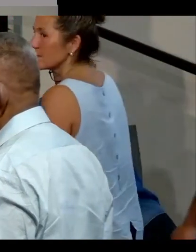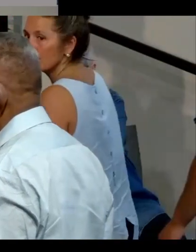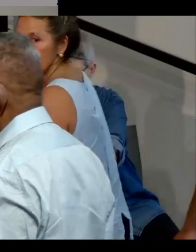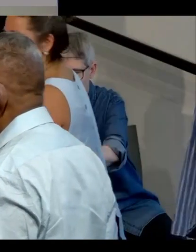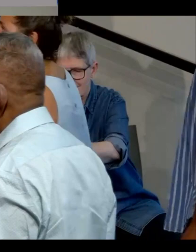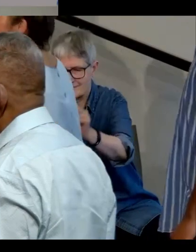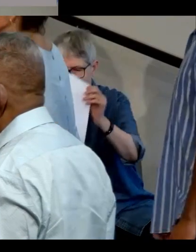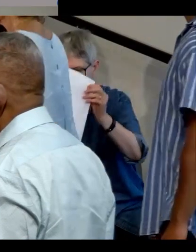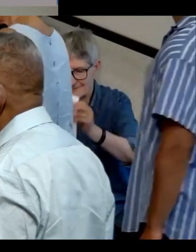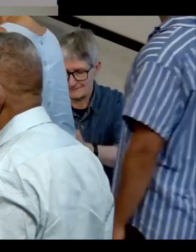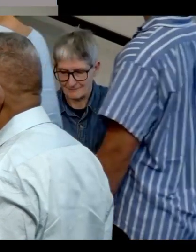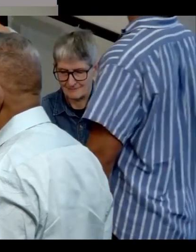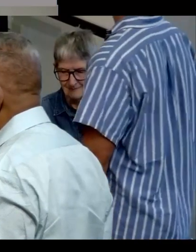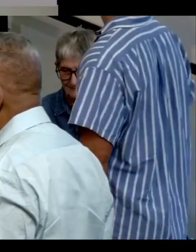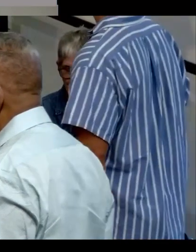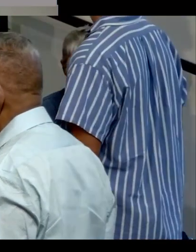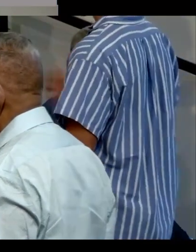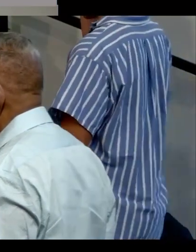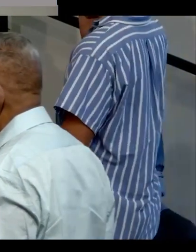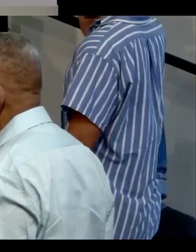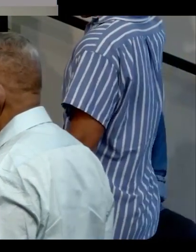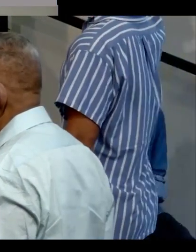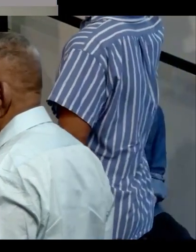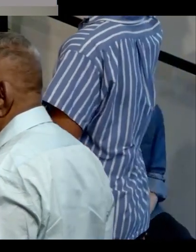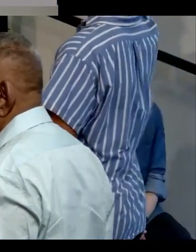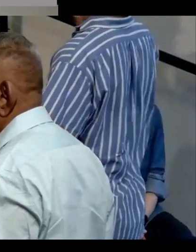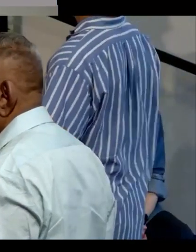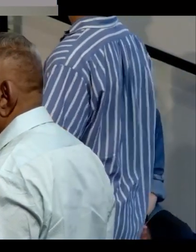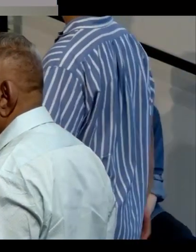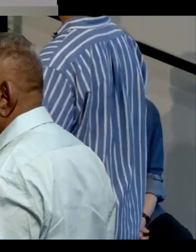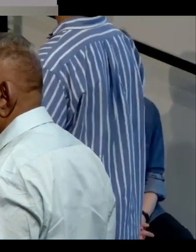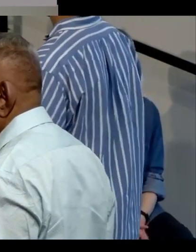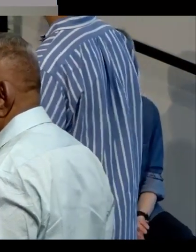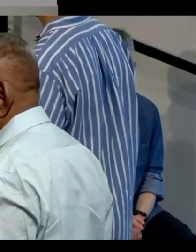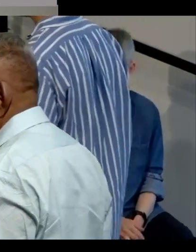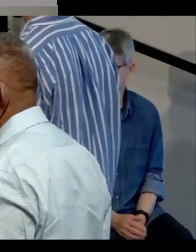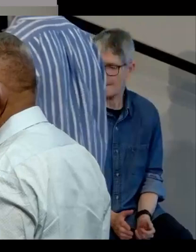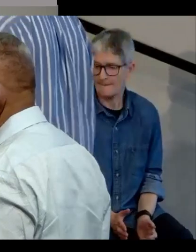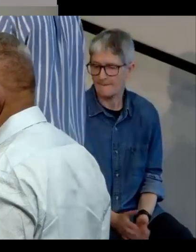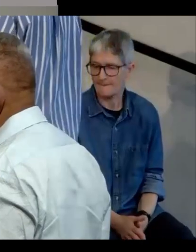worthy of every breath we could ever breathe. We live for you.